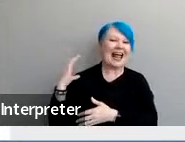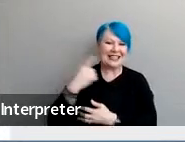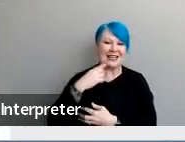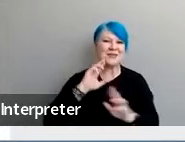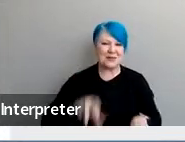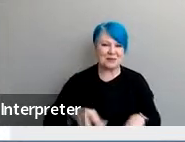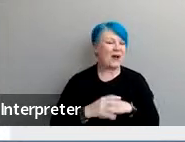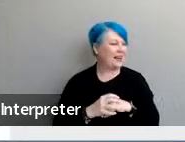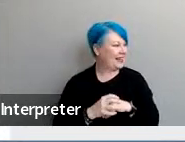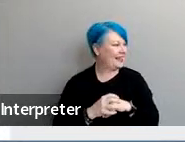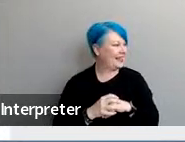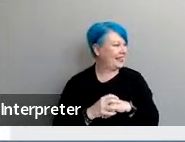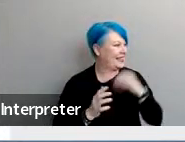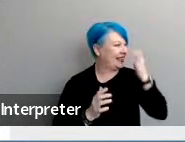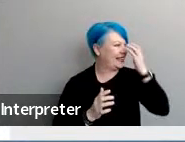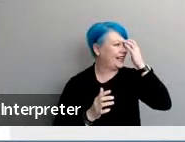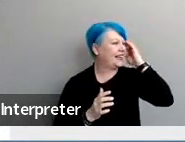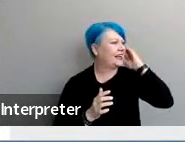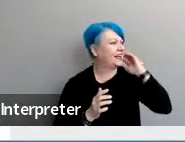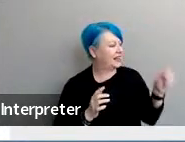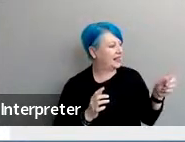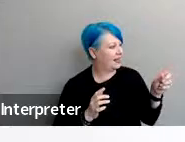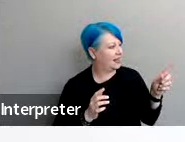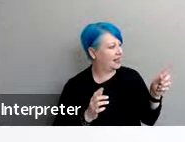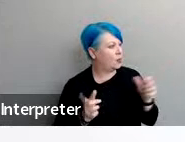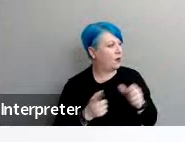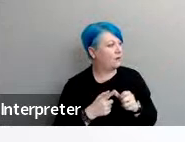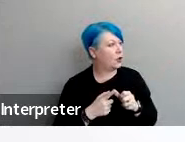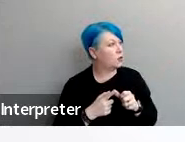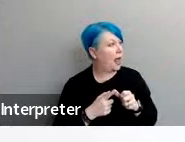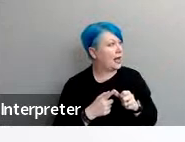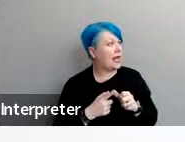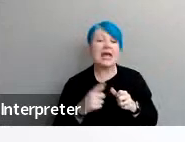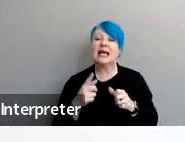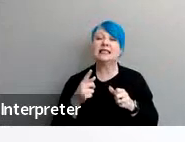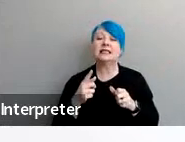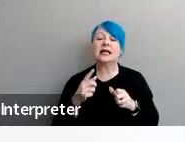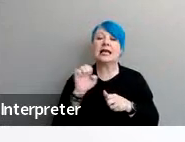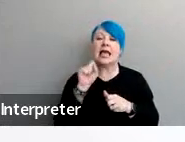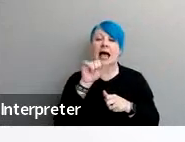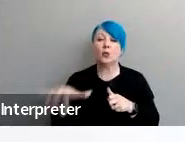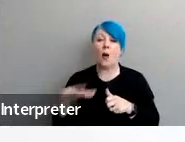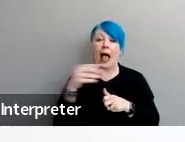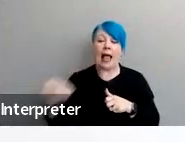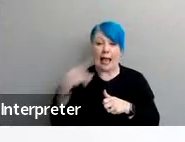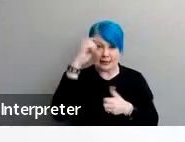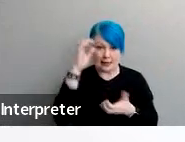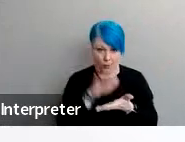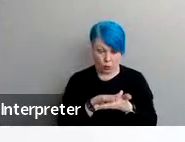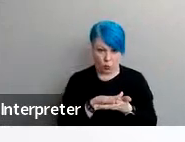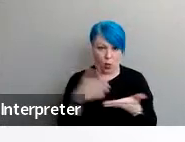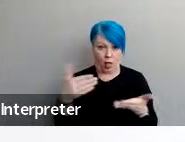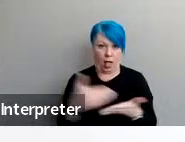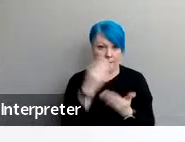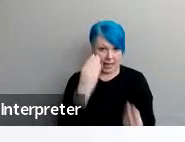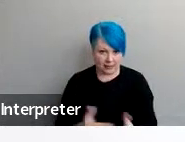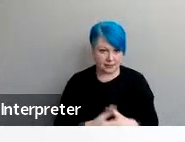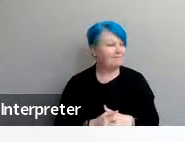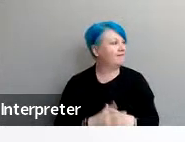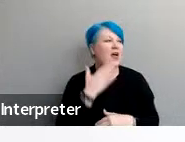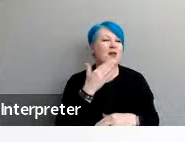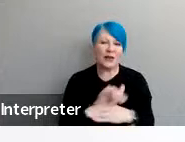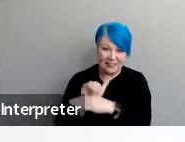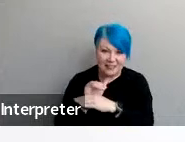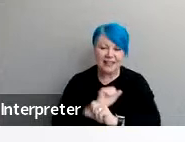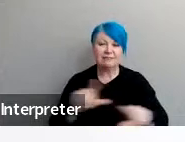Works tonight, so our first one is about extended school year and a summer program update. Yes, good evening, thank you, Dr. Keenan, Dr.